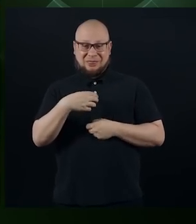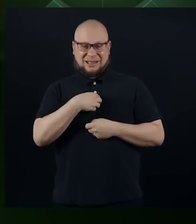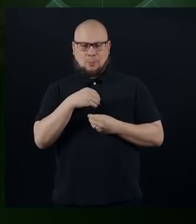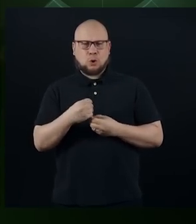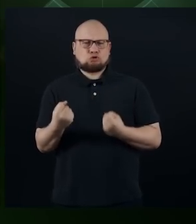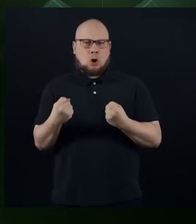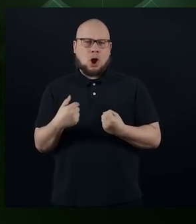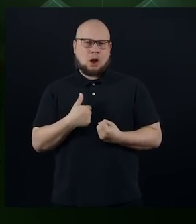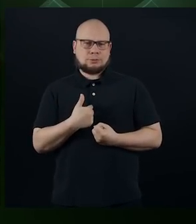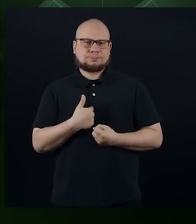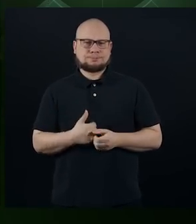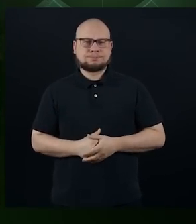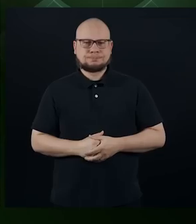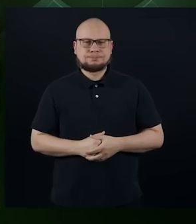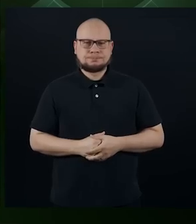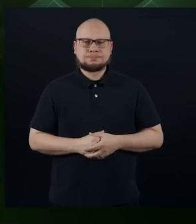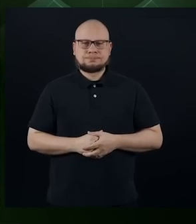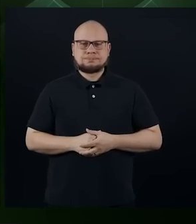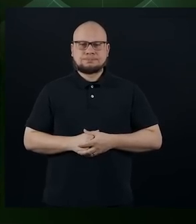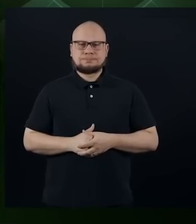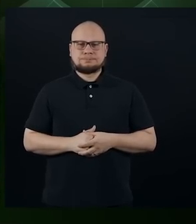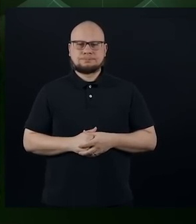powerful.